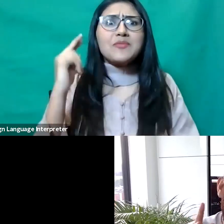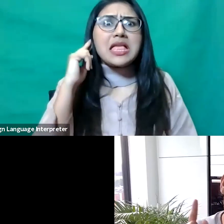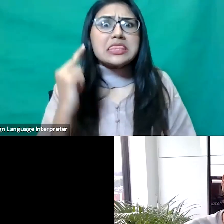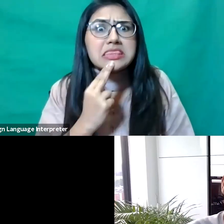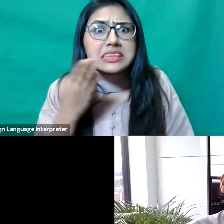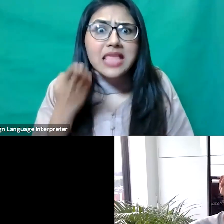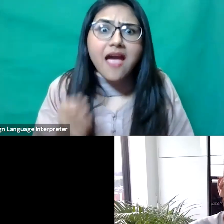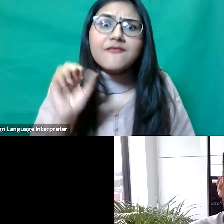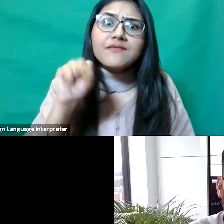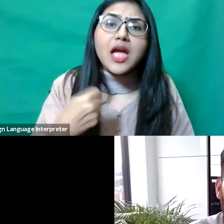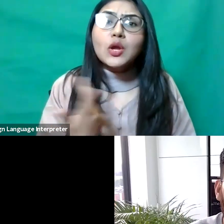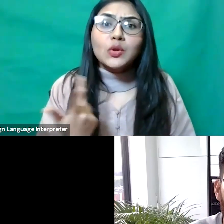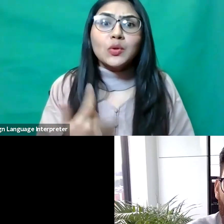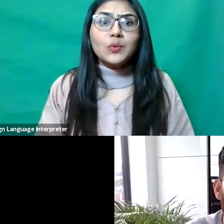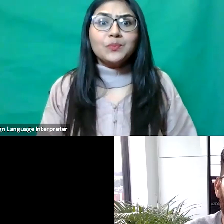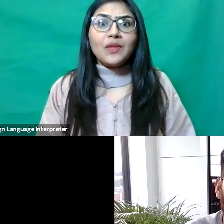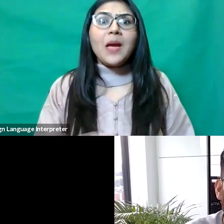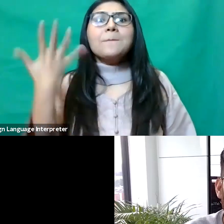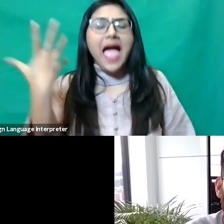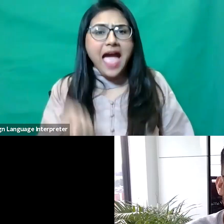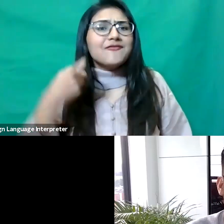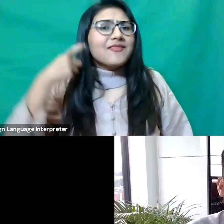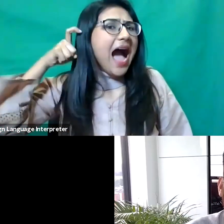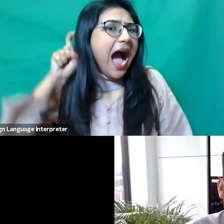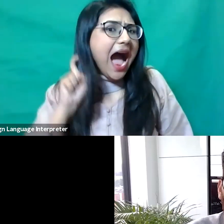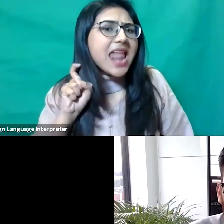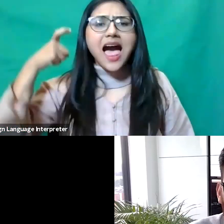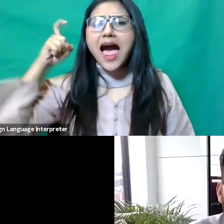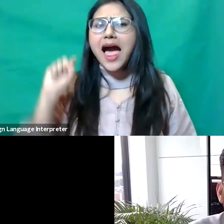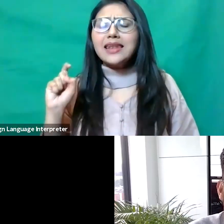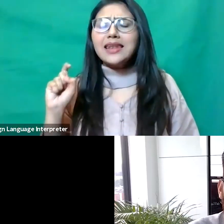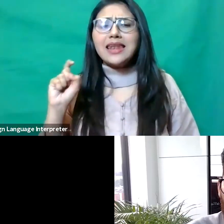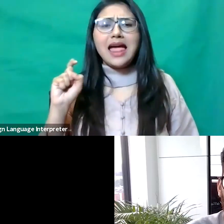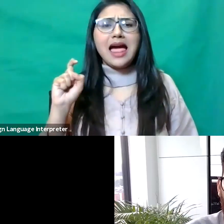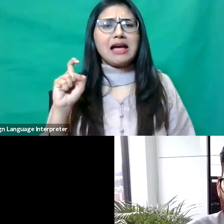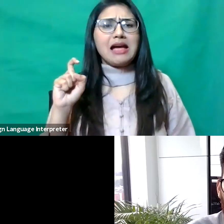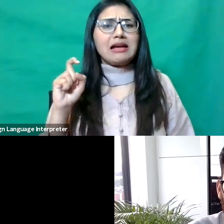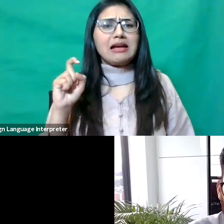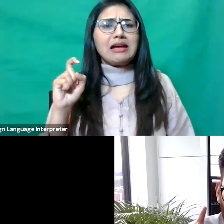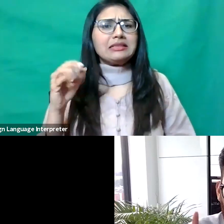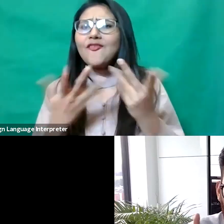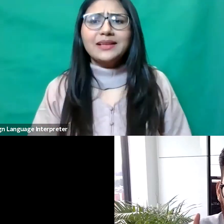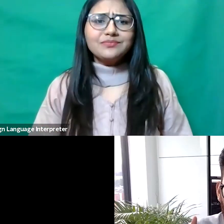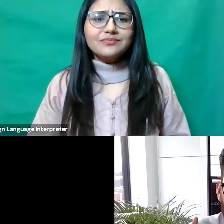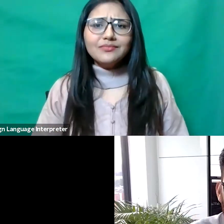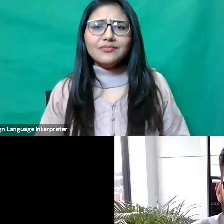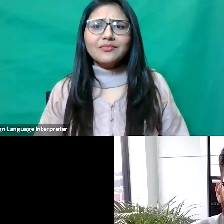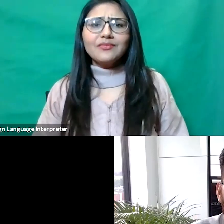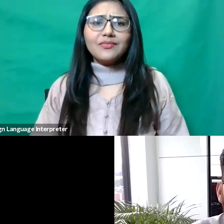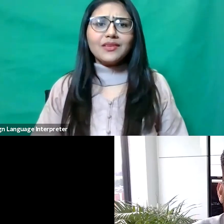because at the time I was wearing hearing aids, but hearing aids unfortunately doesn't work out. So did you manage to wear hearing